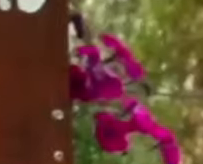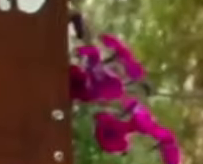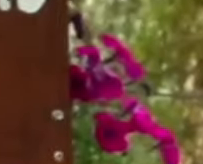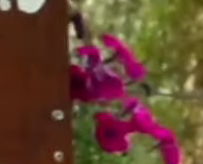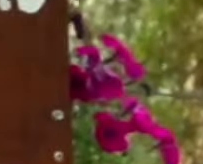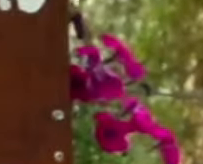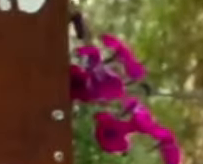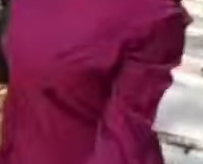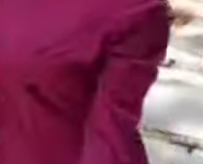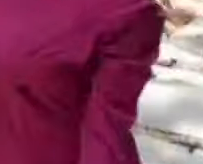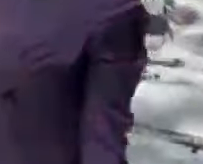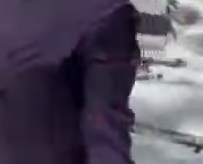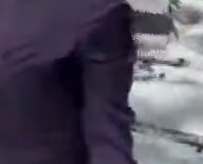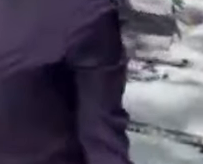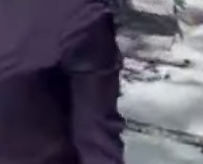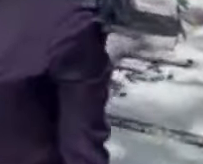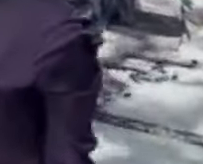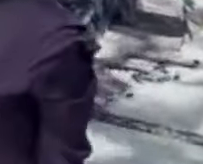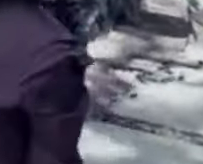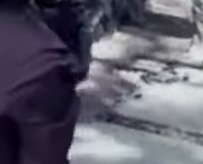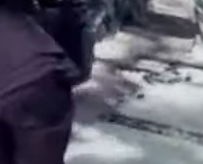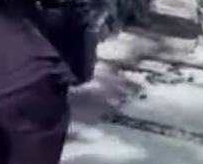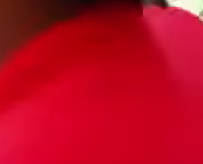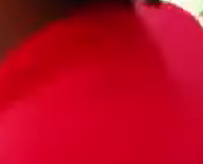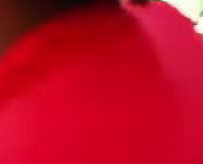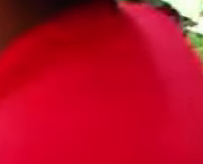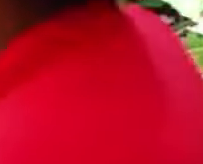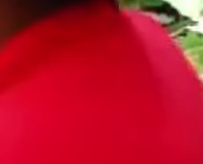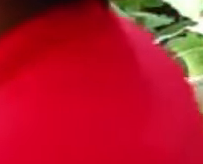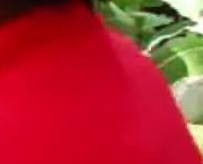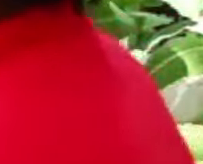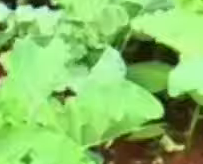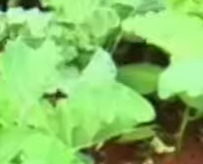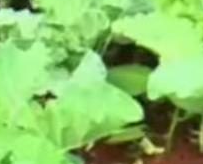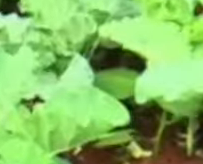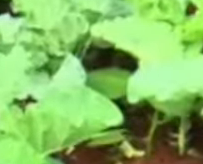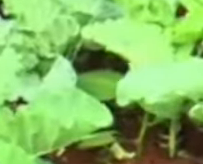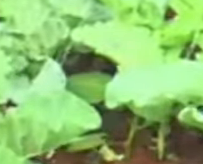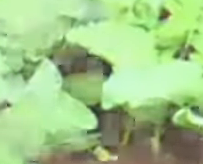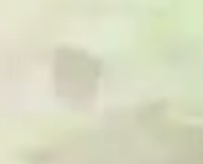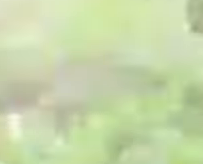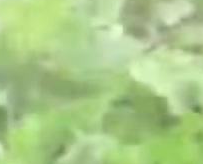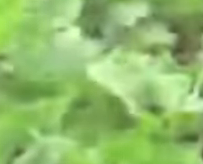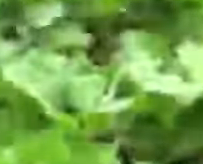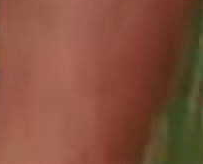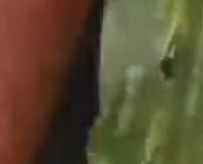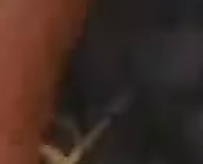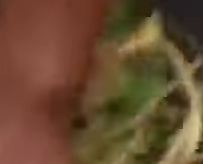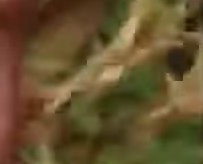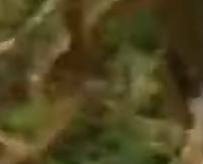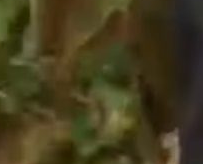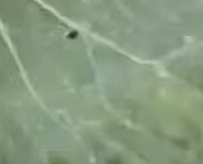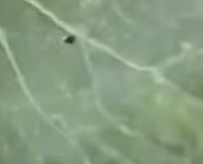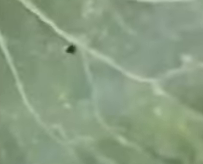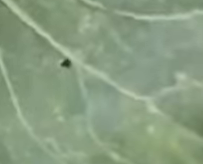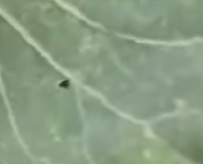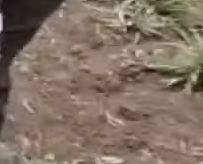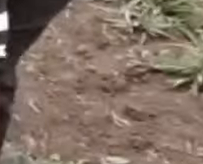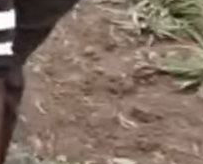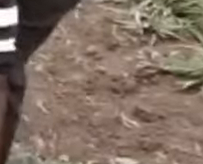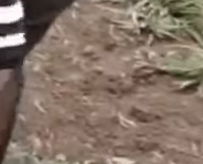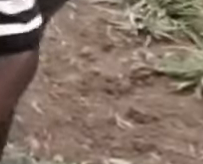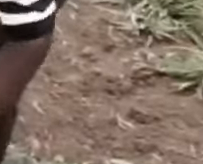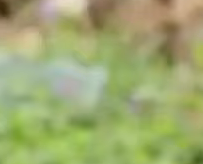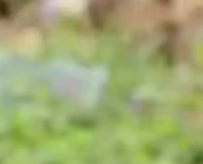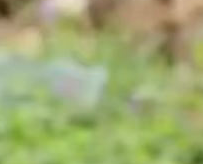So this is Organic Kitchen Gardens, as you can see. Karibu sana. Mkifanya hivi na hivi, mtaongeza mazao yenu katika